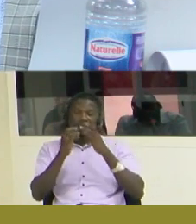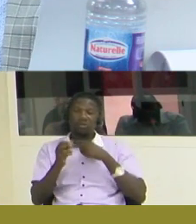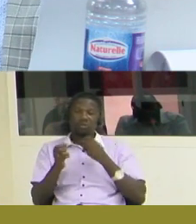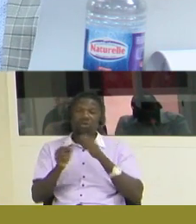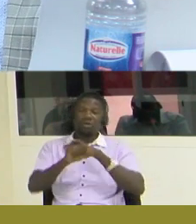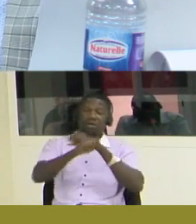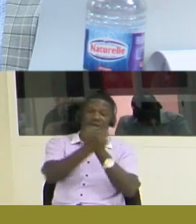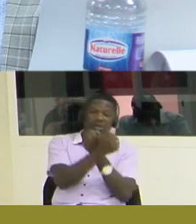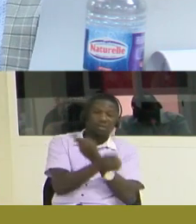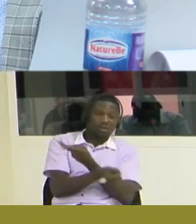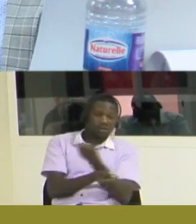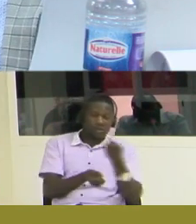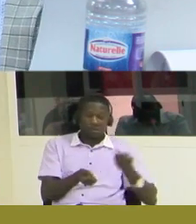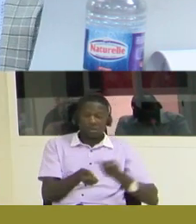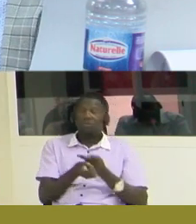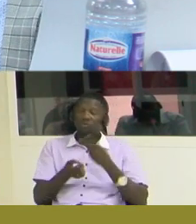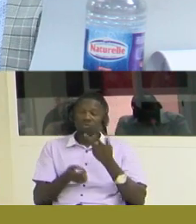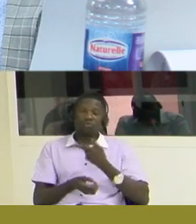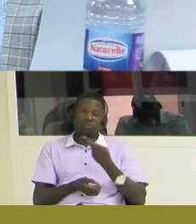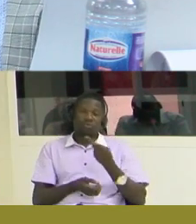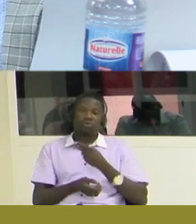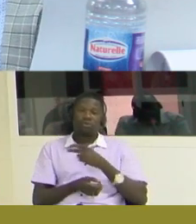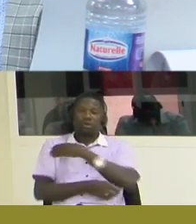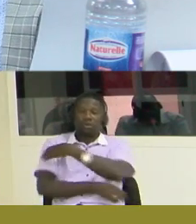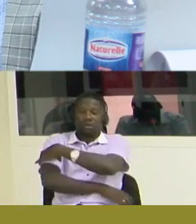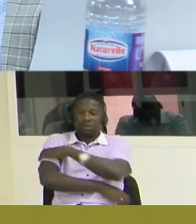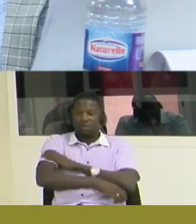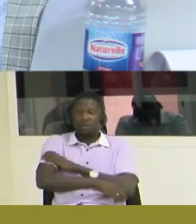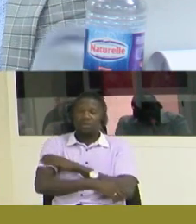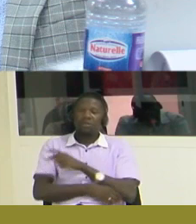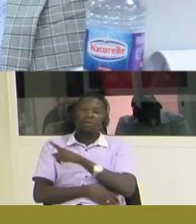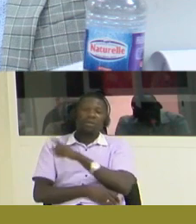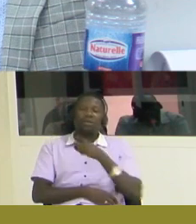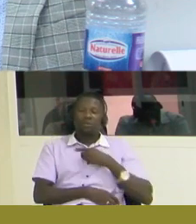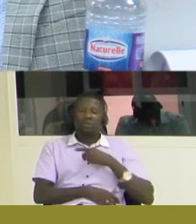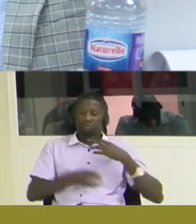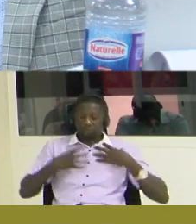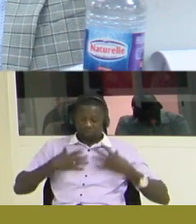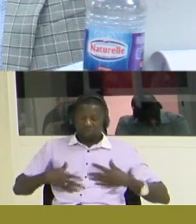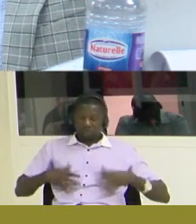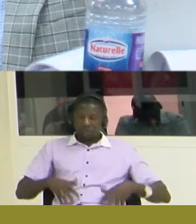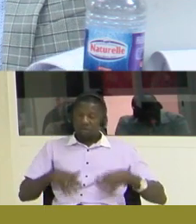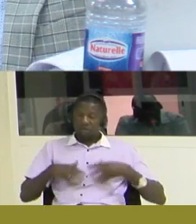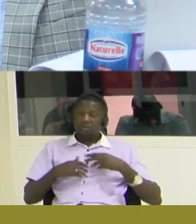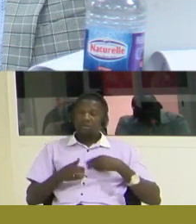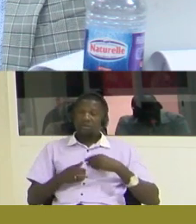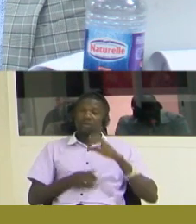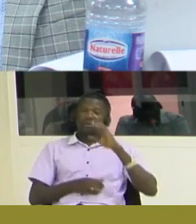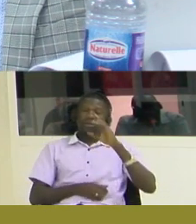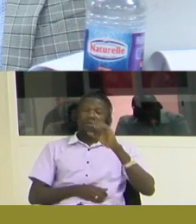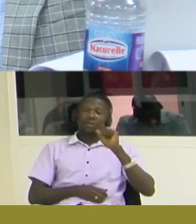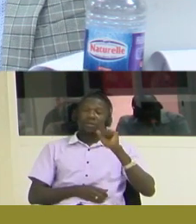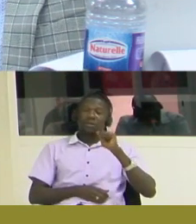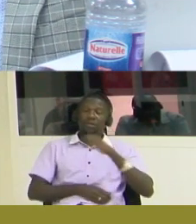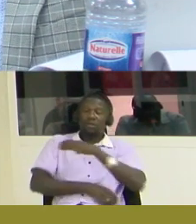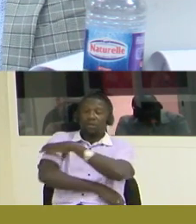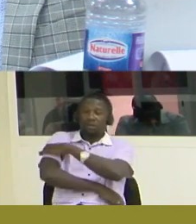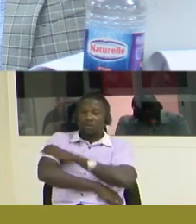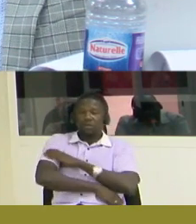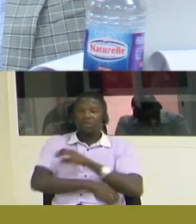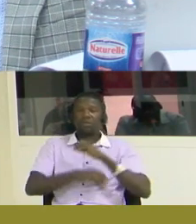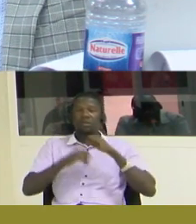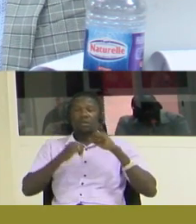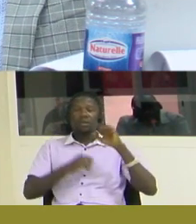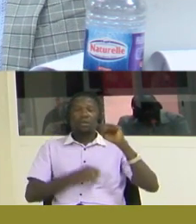succeeded in disarming and arresting the two captains they were subsequently sacked captain sadhu bhai Dara had